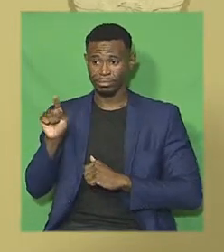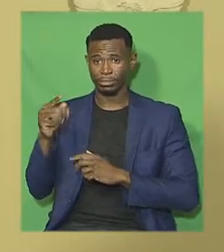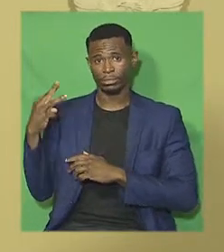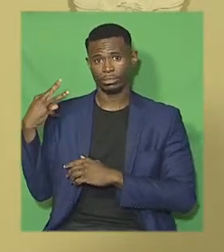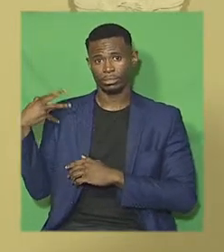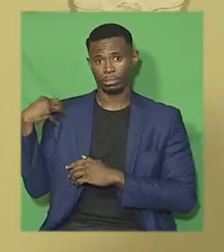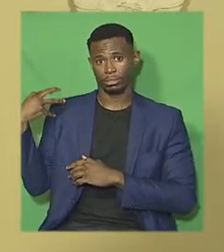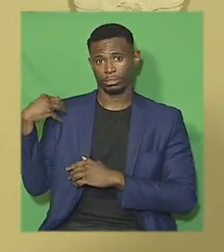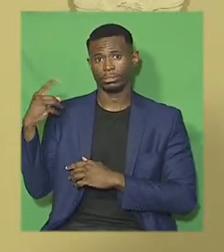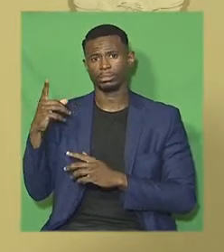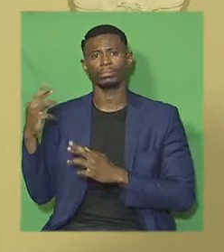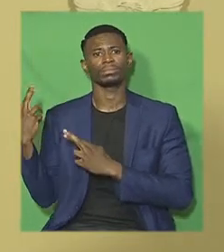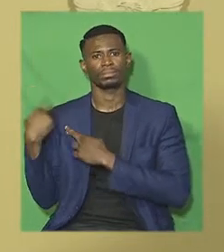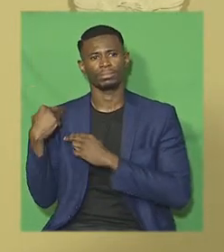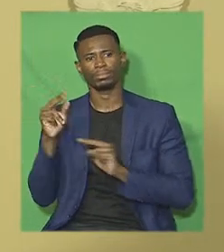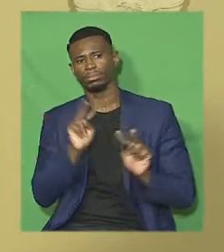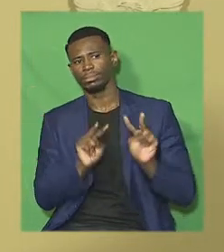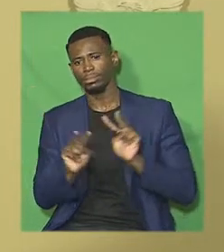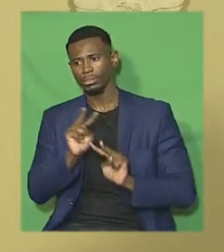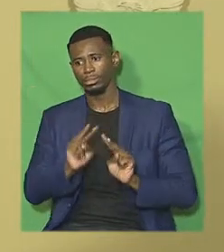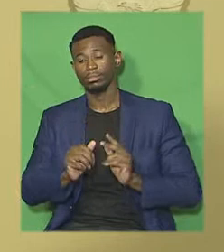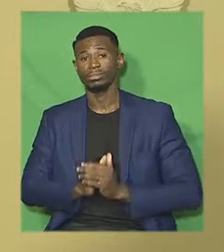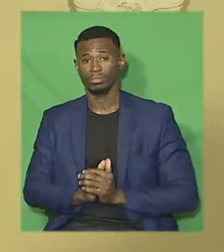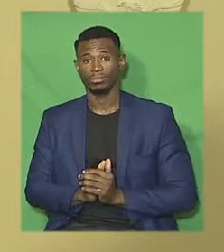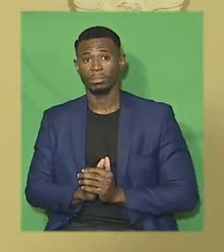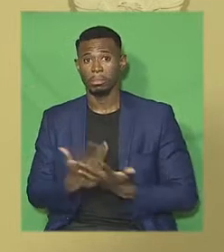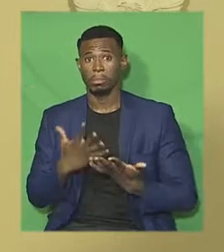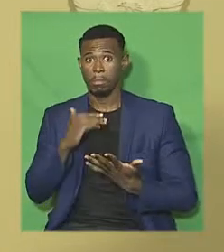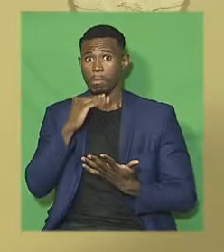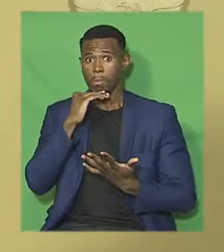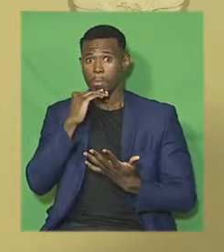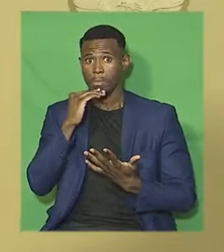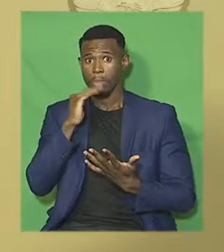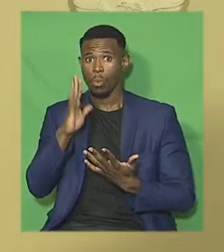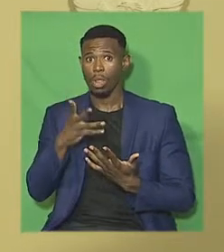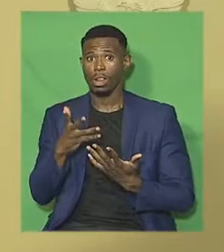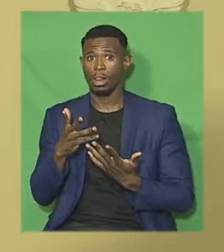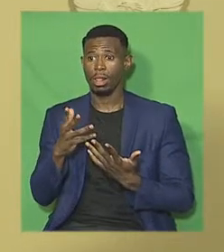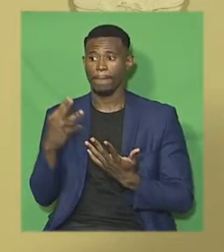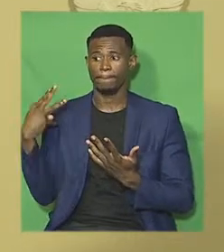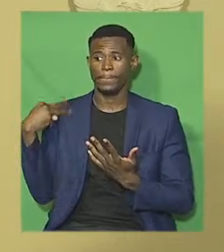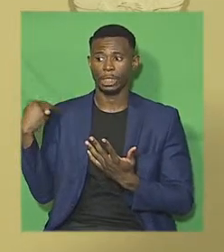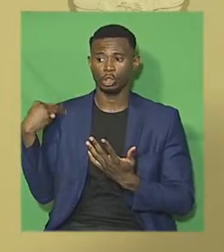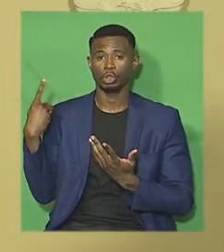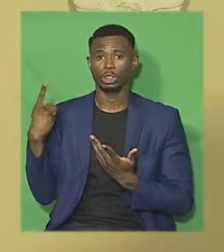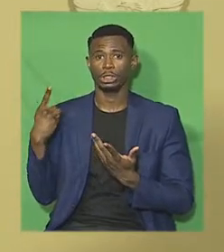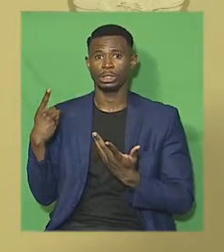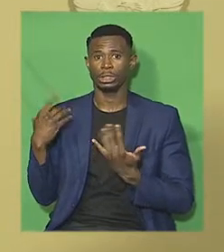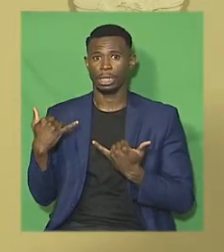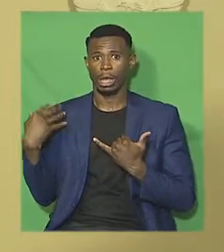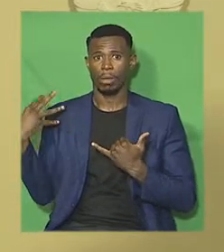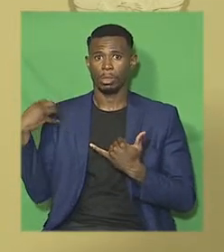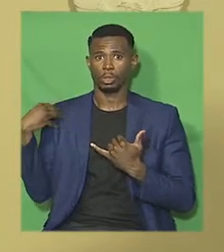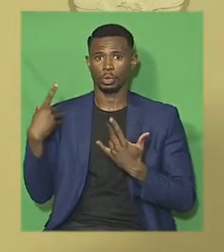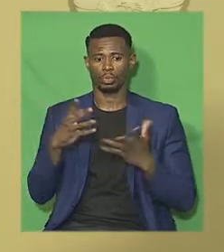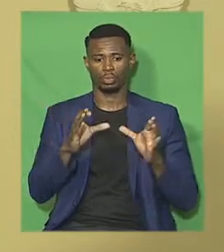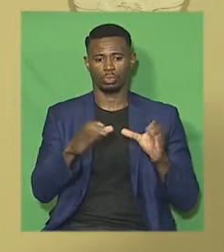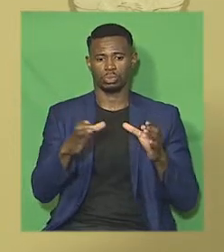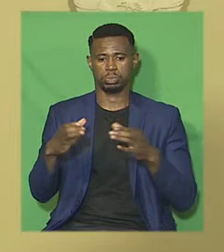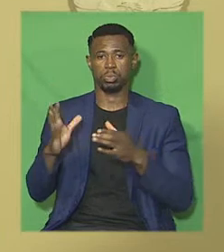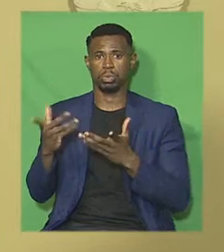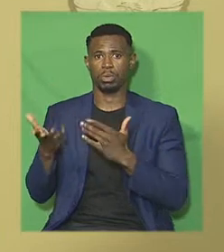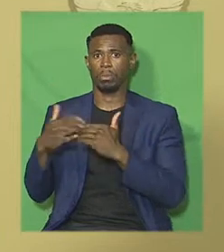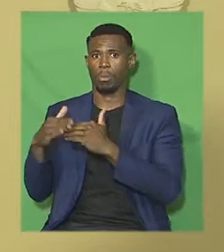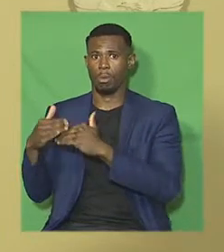While this will result in an increase in the number of ministries in the short term, as indicated